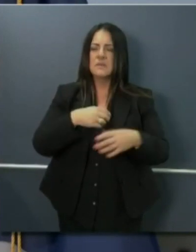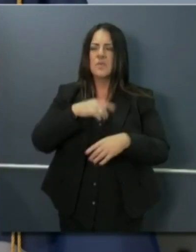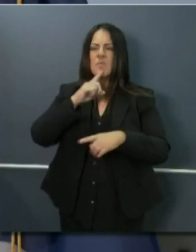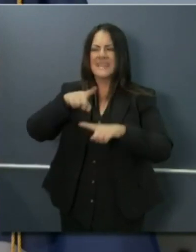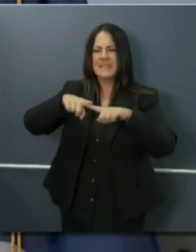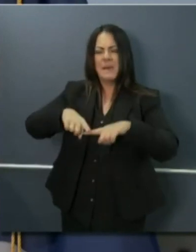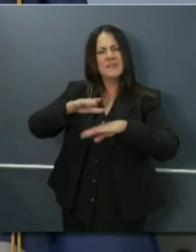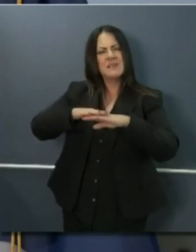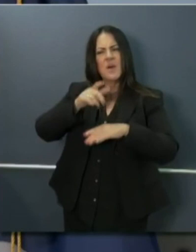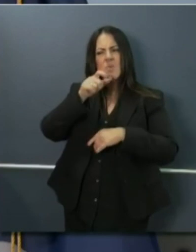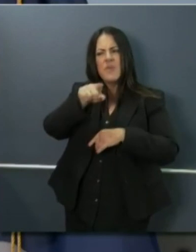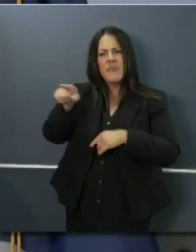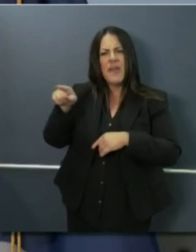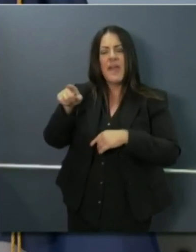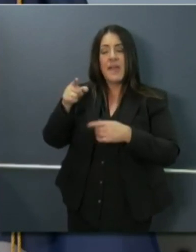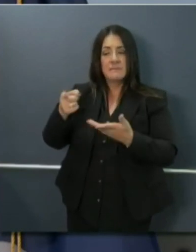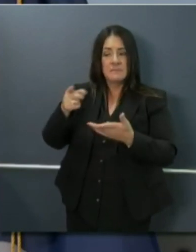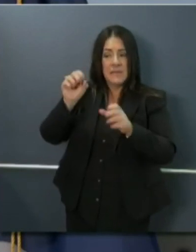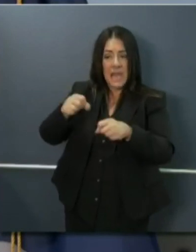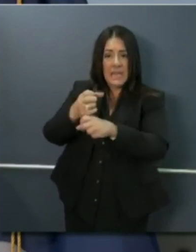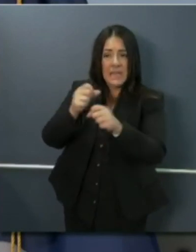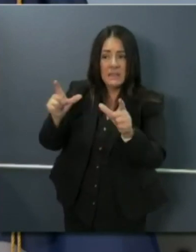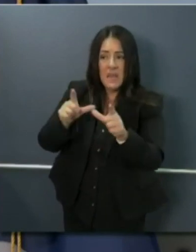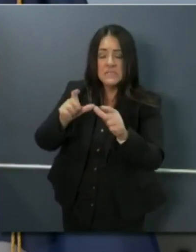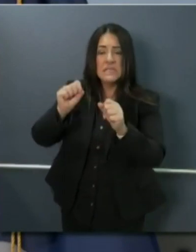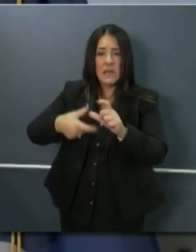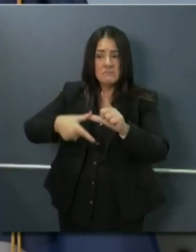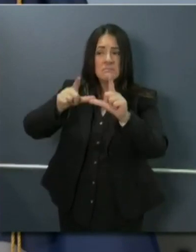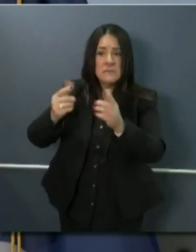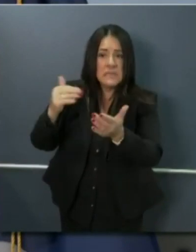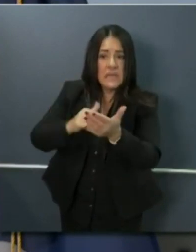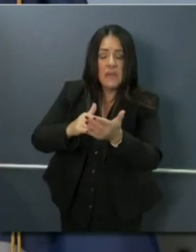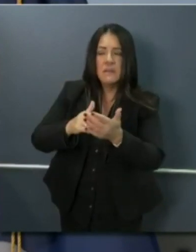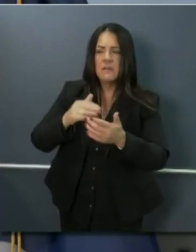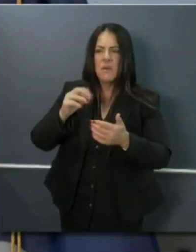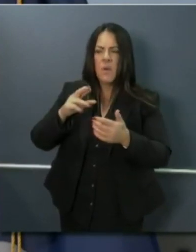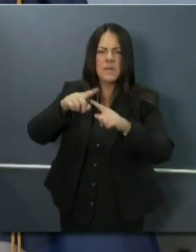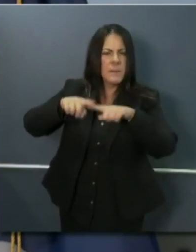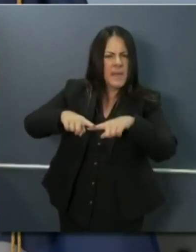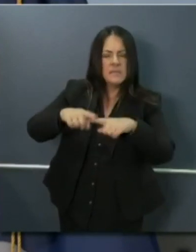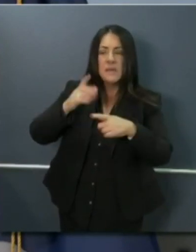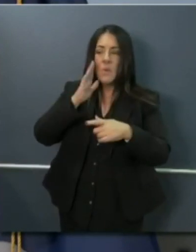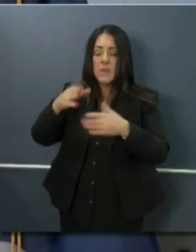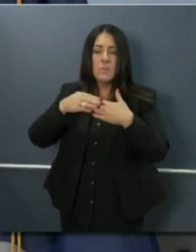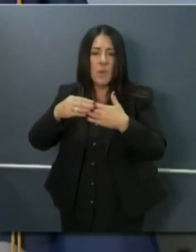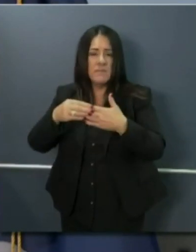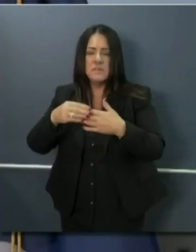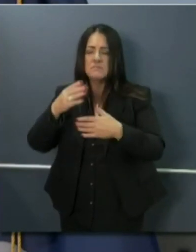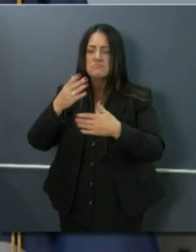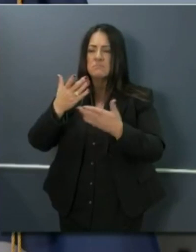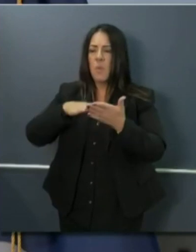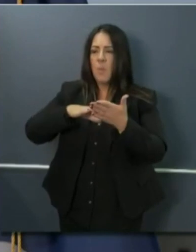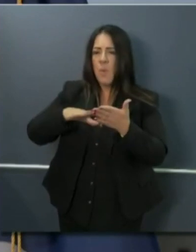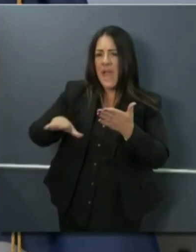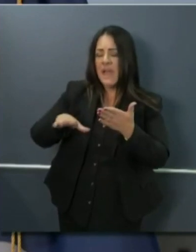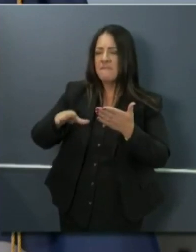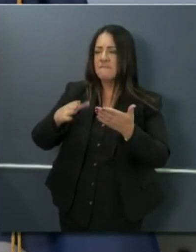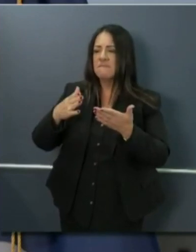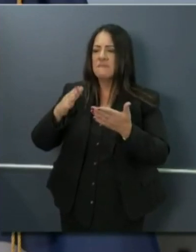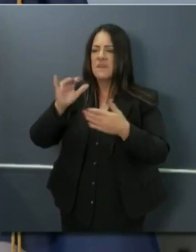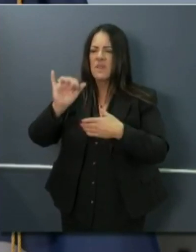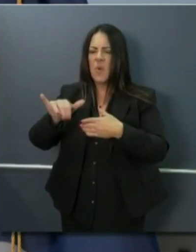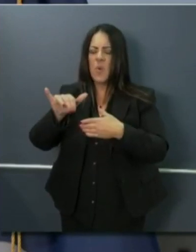get licensed, how they can reinstate their license, and being flexible and waiving some of those tried and